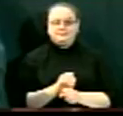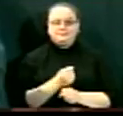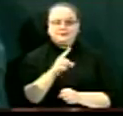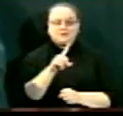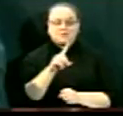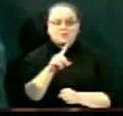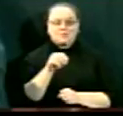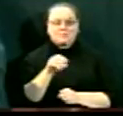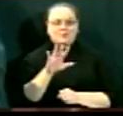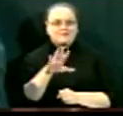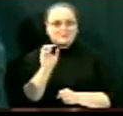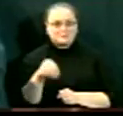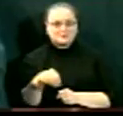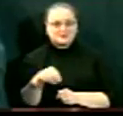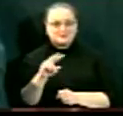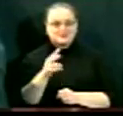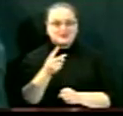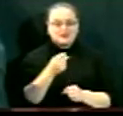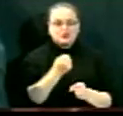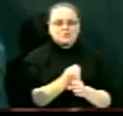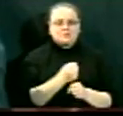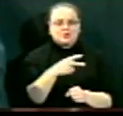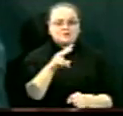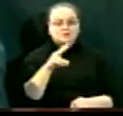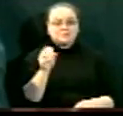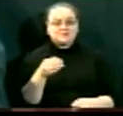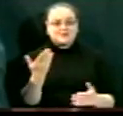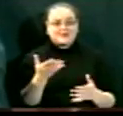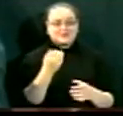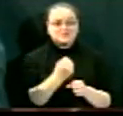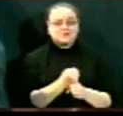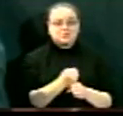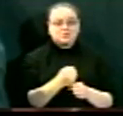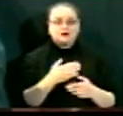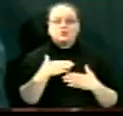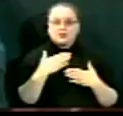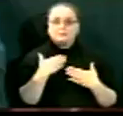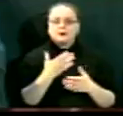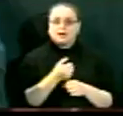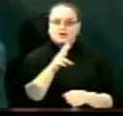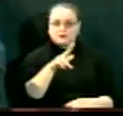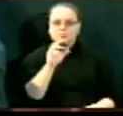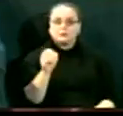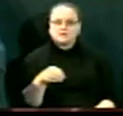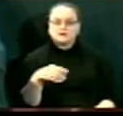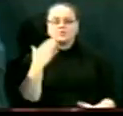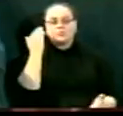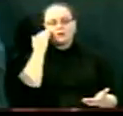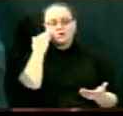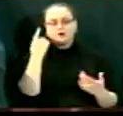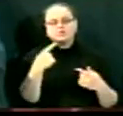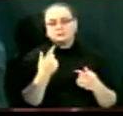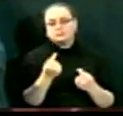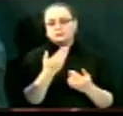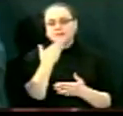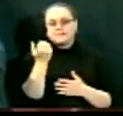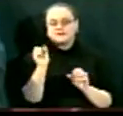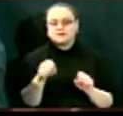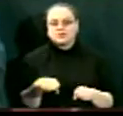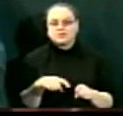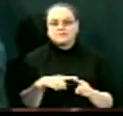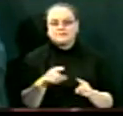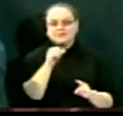1.5%. The second year, we received 2%, and this year, we're grateful enough to receive 3%. So we know that you're doing the very best we can,